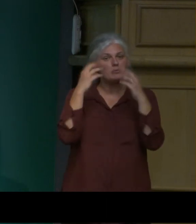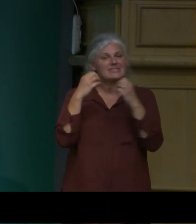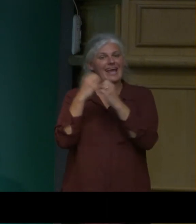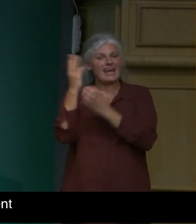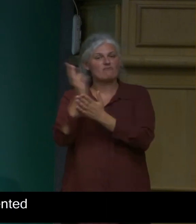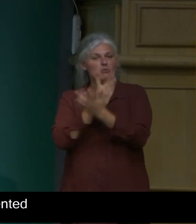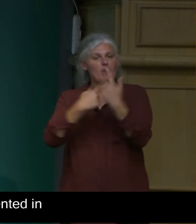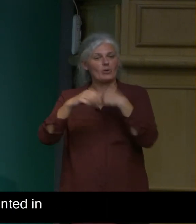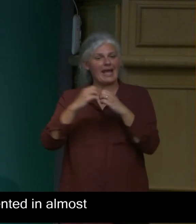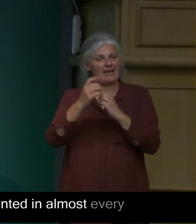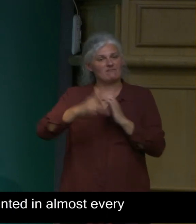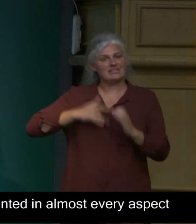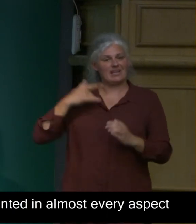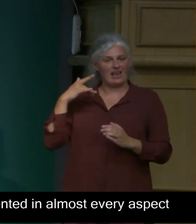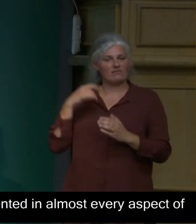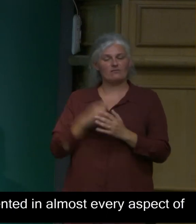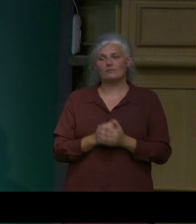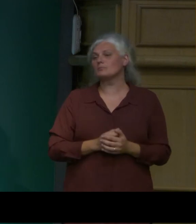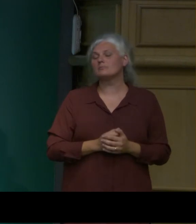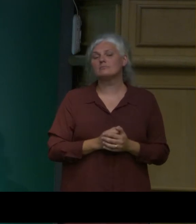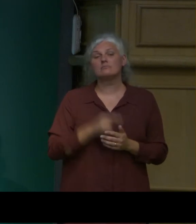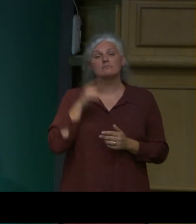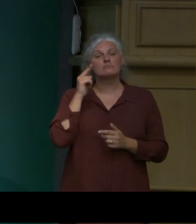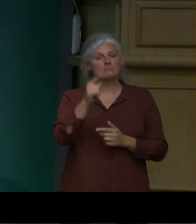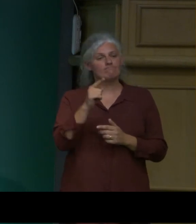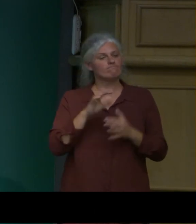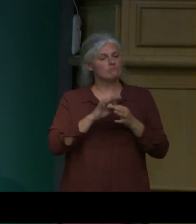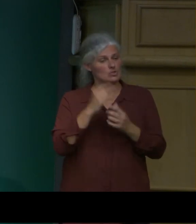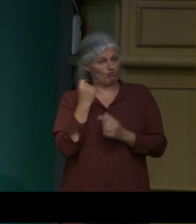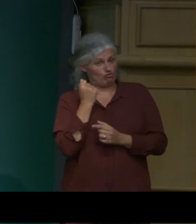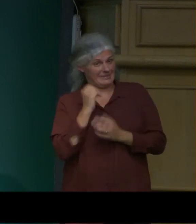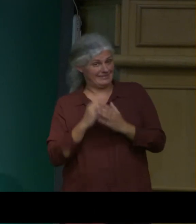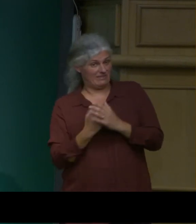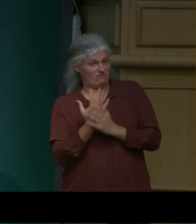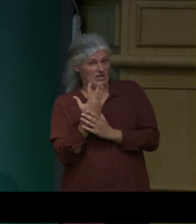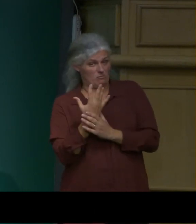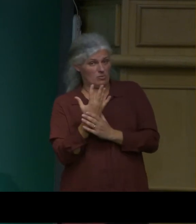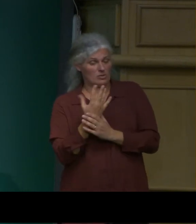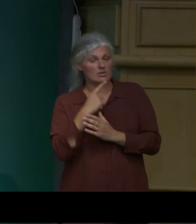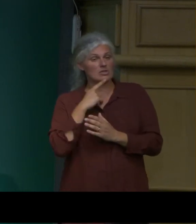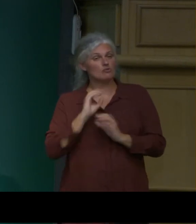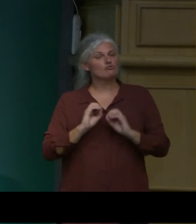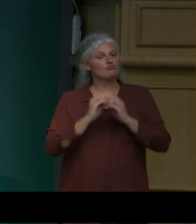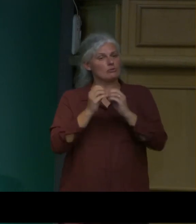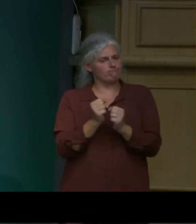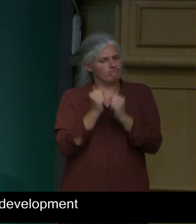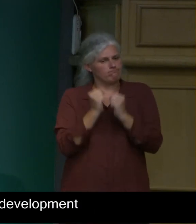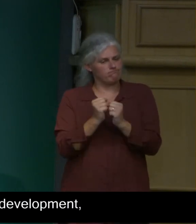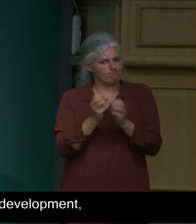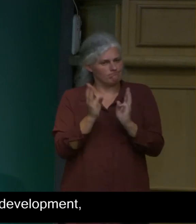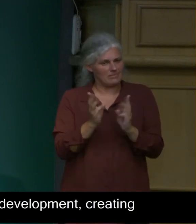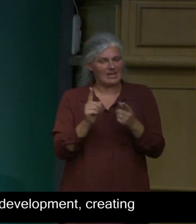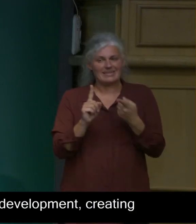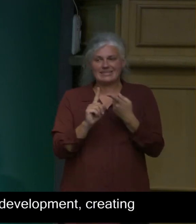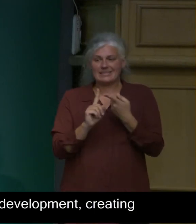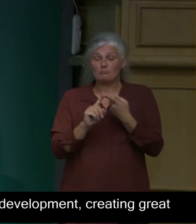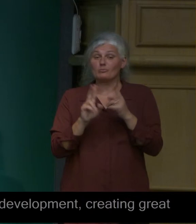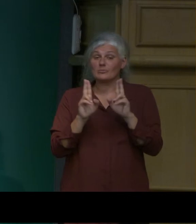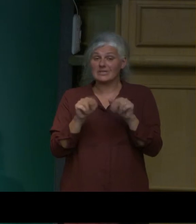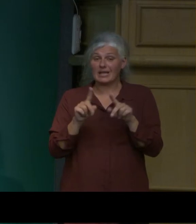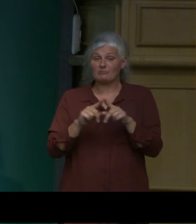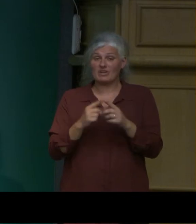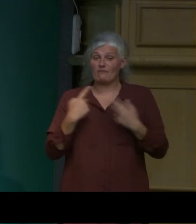every aspect of our daily lives it is a relatively recent development it creates great strength but is also a potential